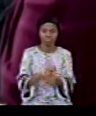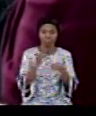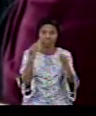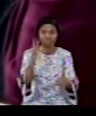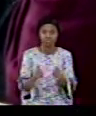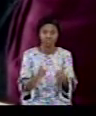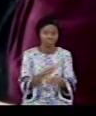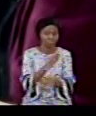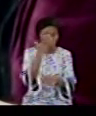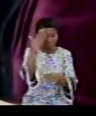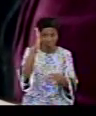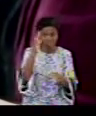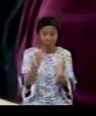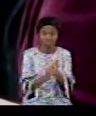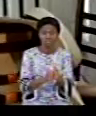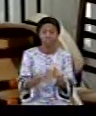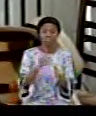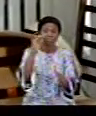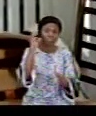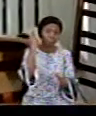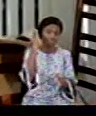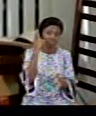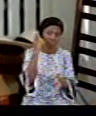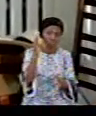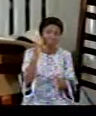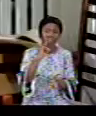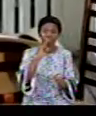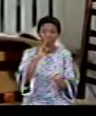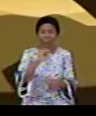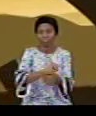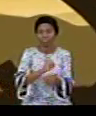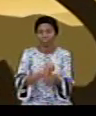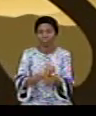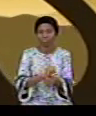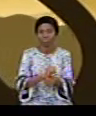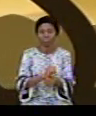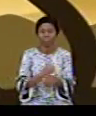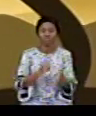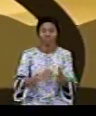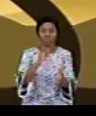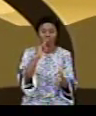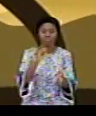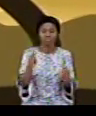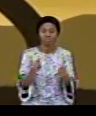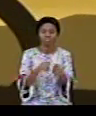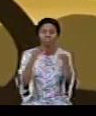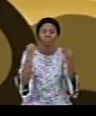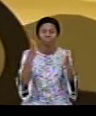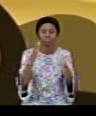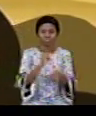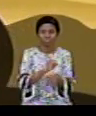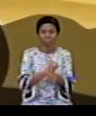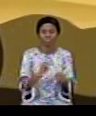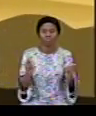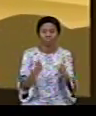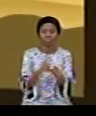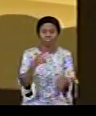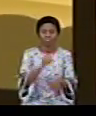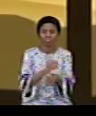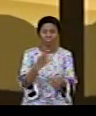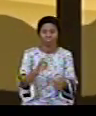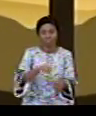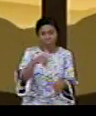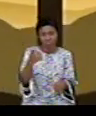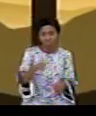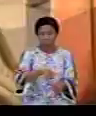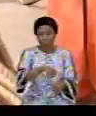evangelism is work the seek is for lesion but it's as much work as the work of any other person